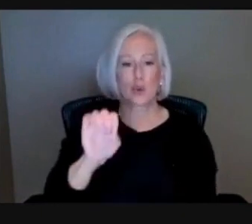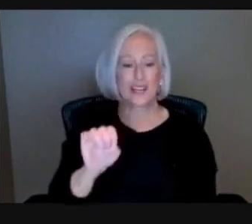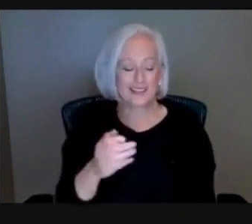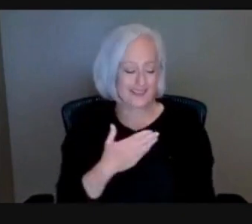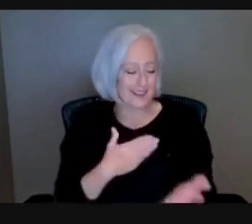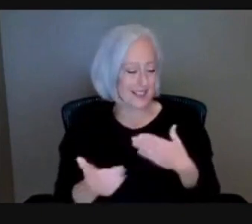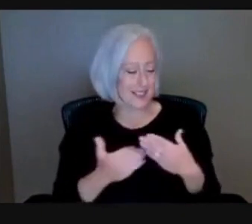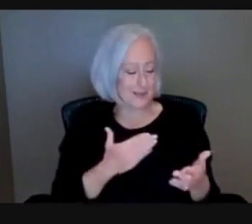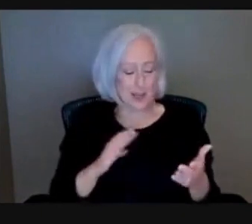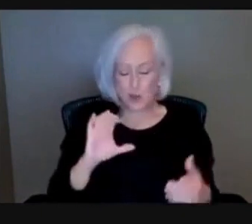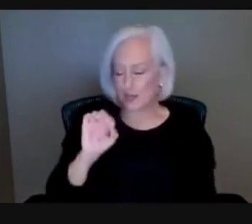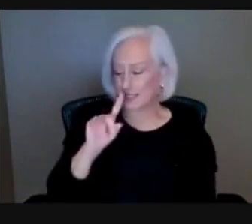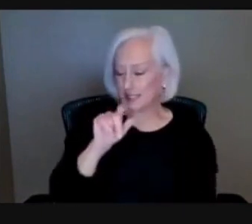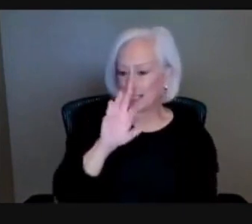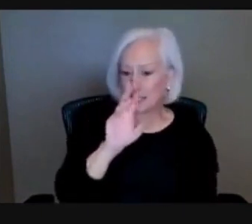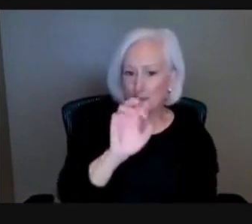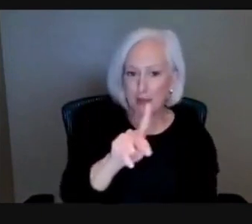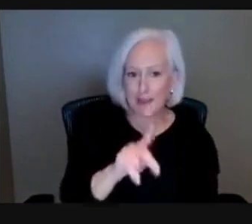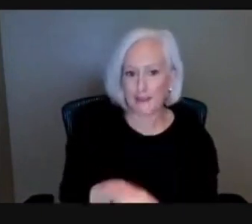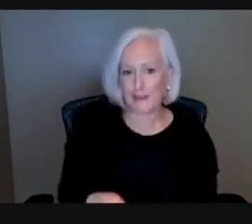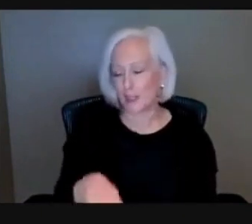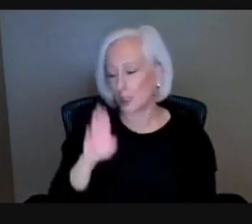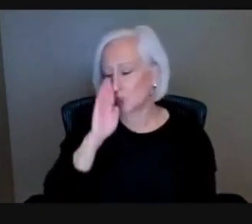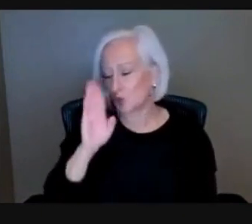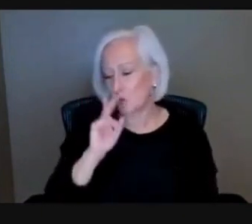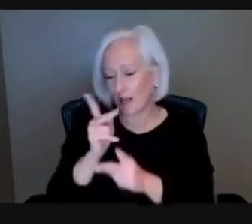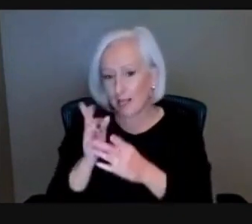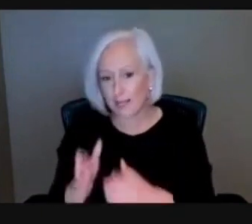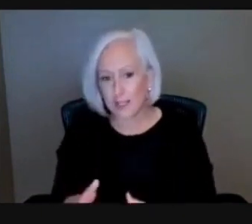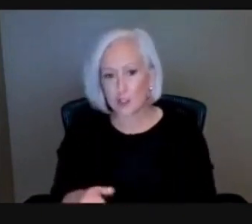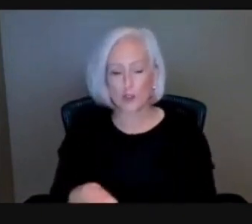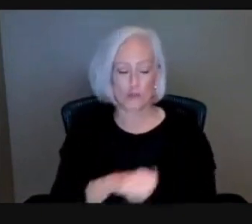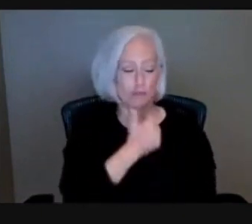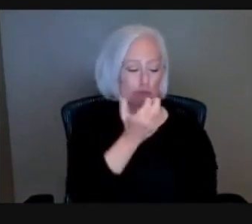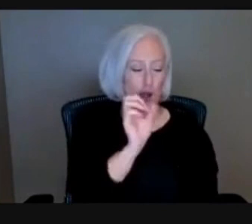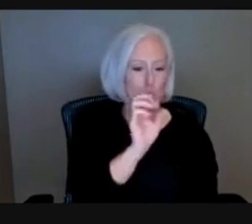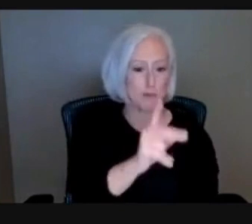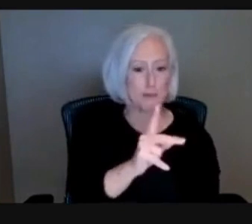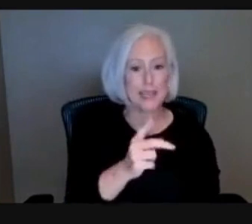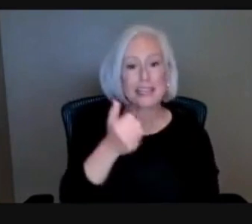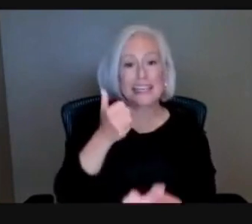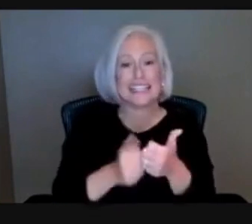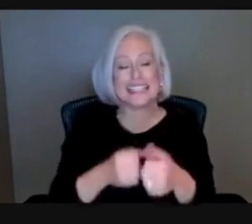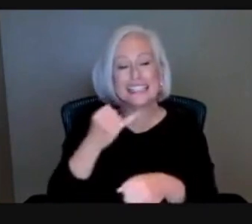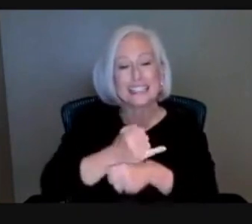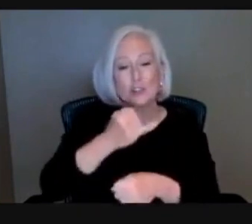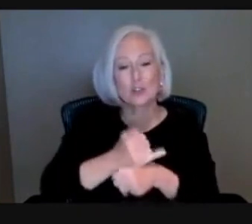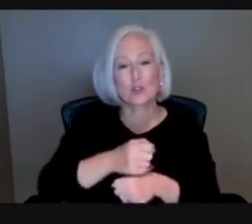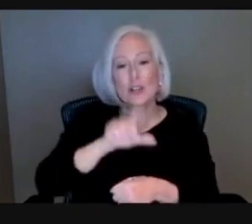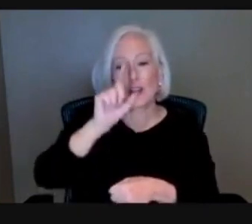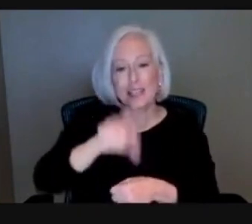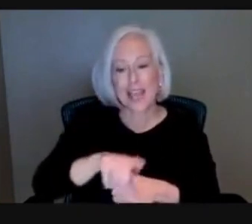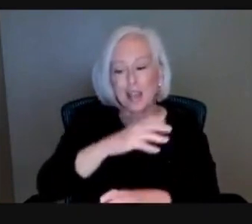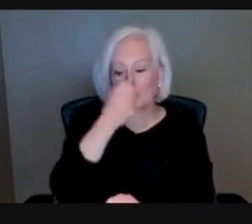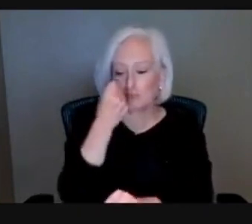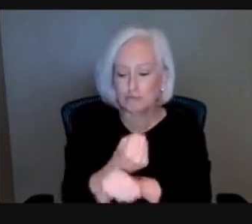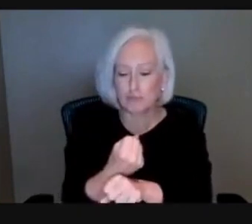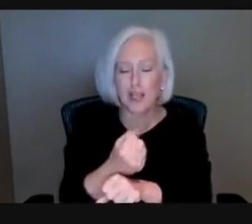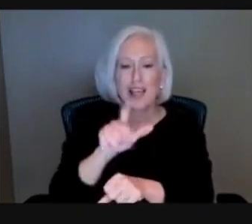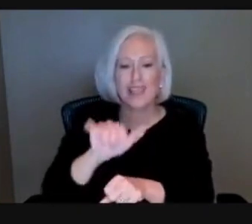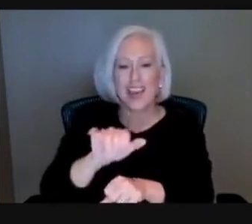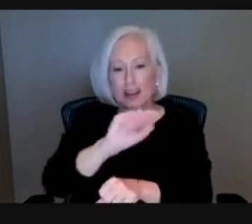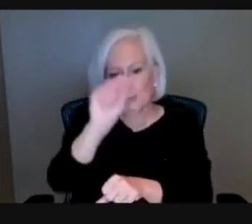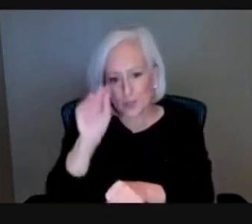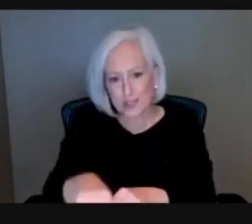buy with a direct lender or with another bank, each institution can lock your rate for a certain period of